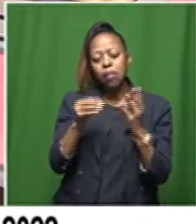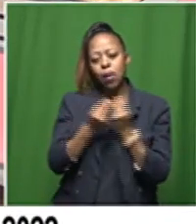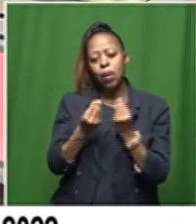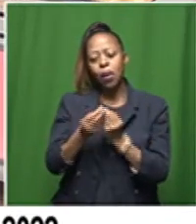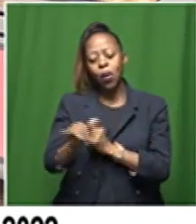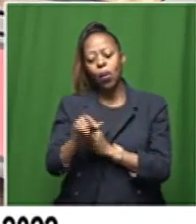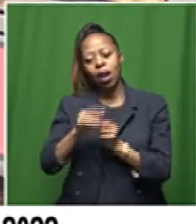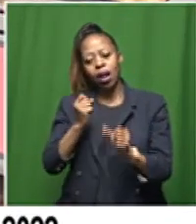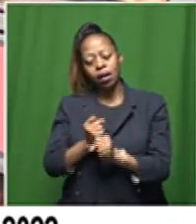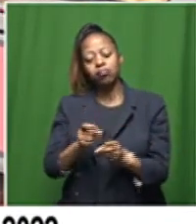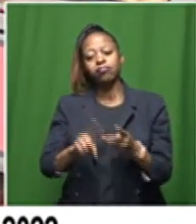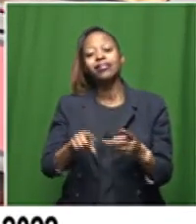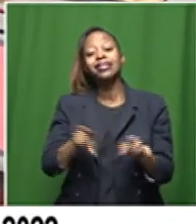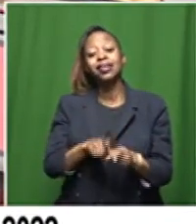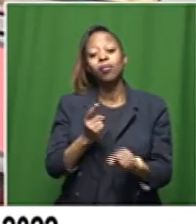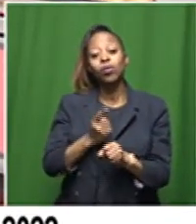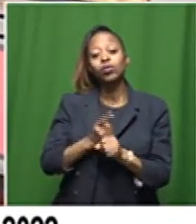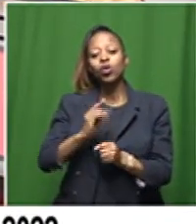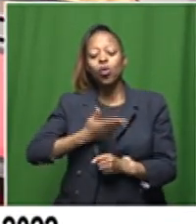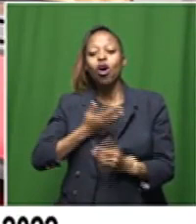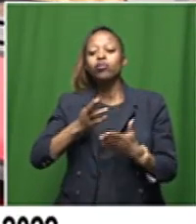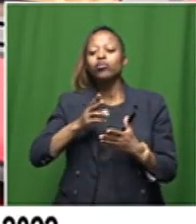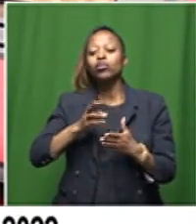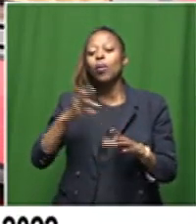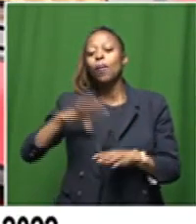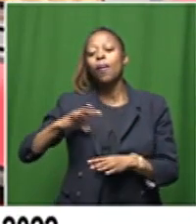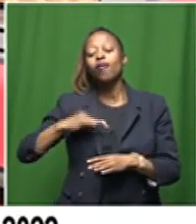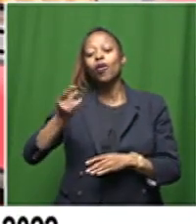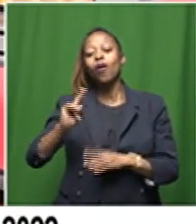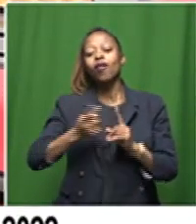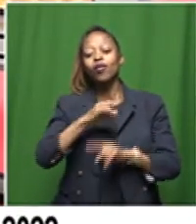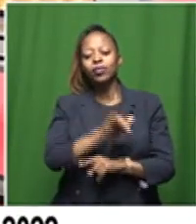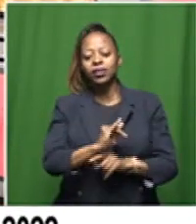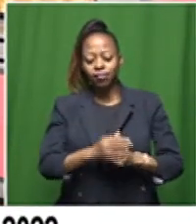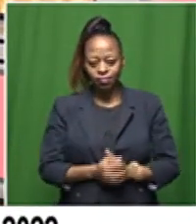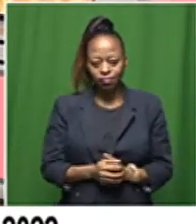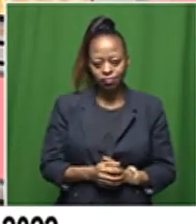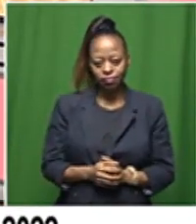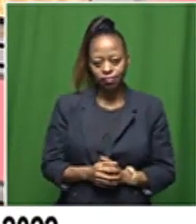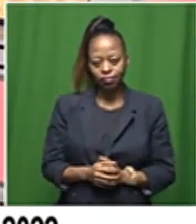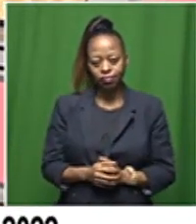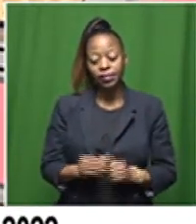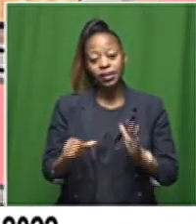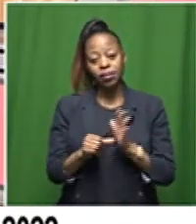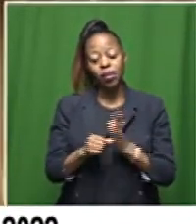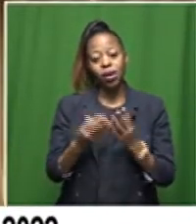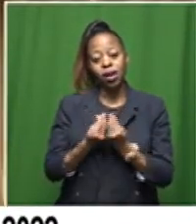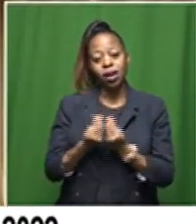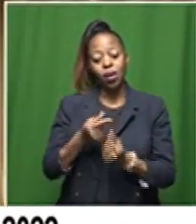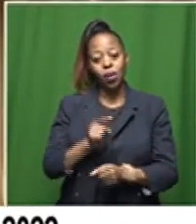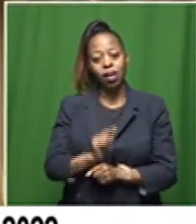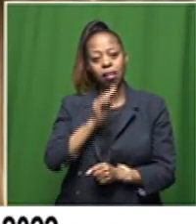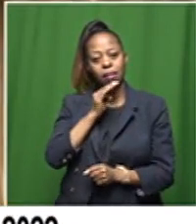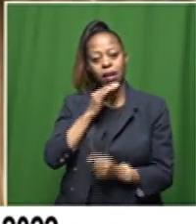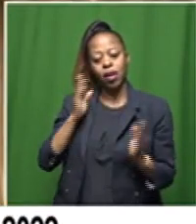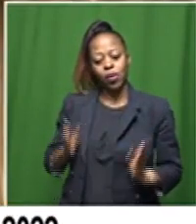the theme for the year? And, of course, what are you looking to get out of the conference? The important theme is looking